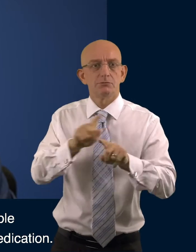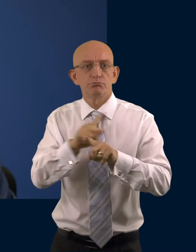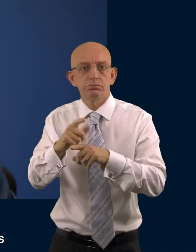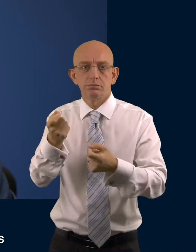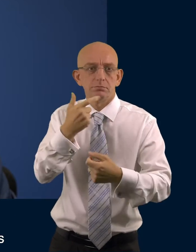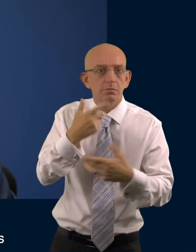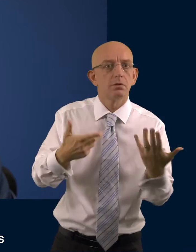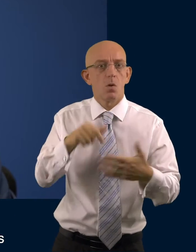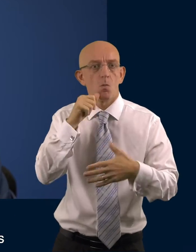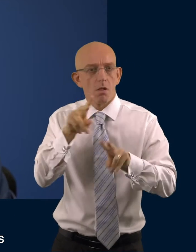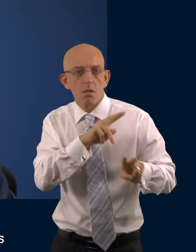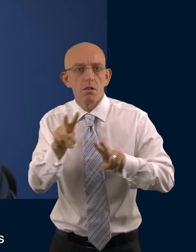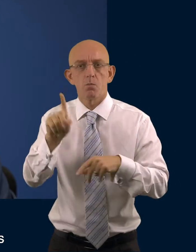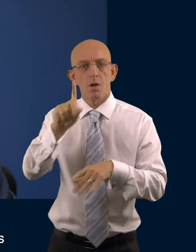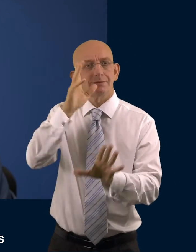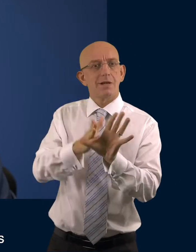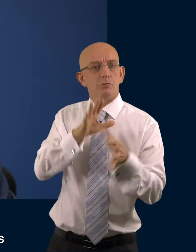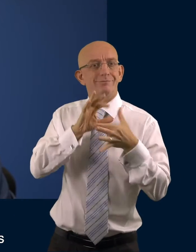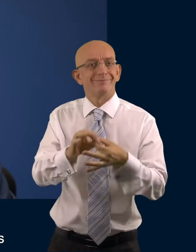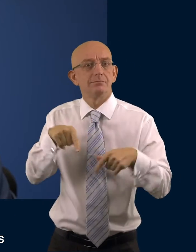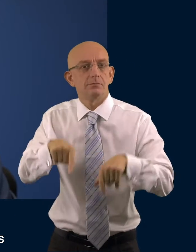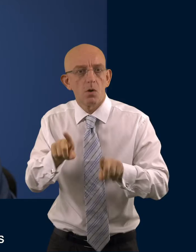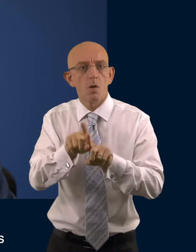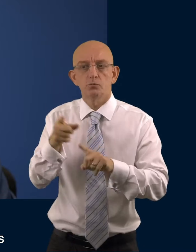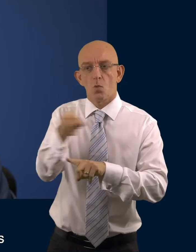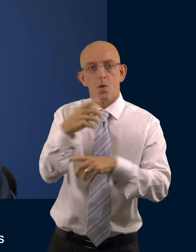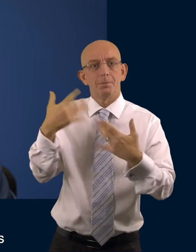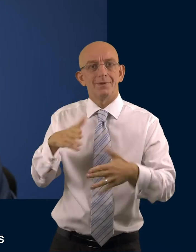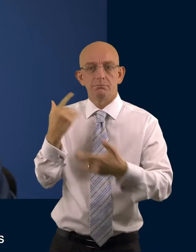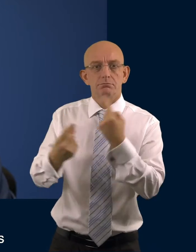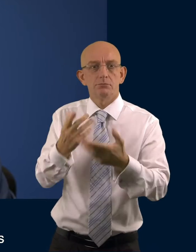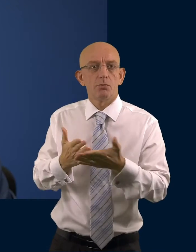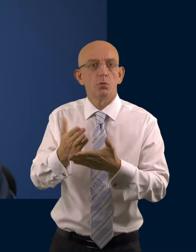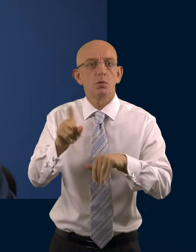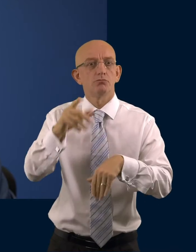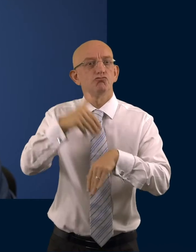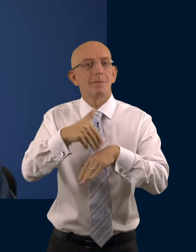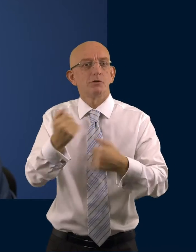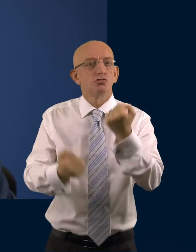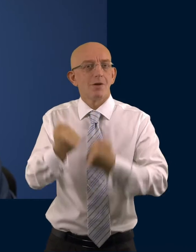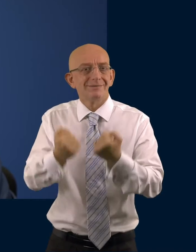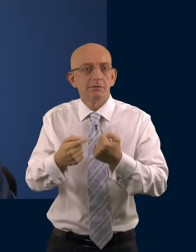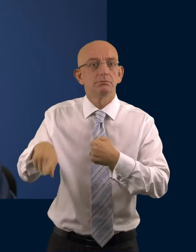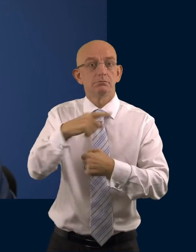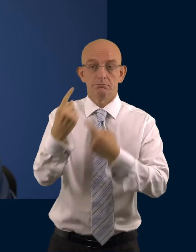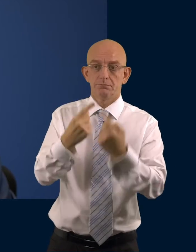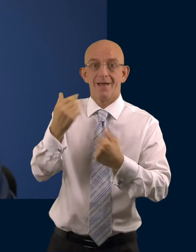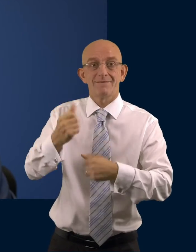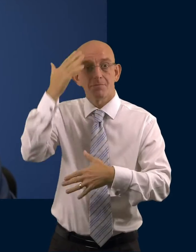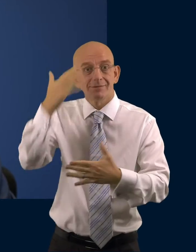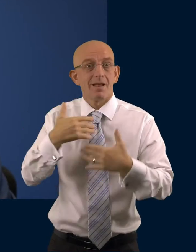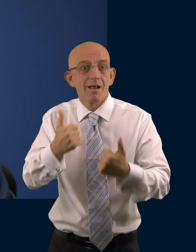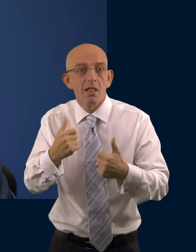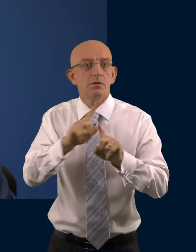medication. We'll be looking at the role of psychology, and we'll be looking at people's experiences of the criminal justice system when they have mental ill